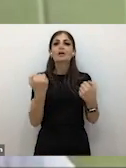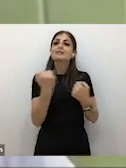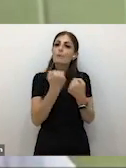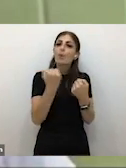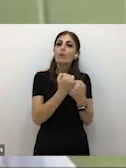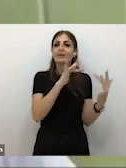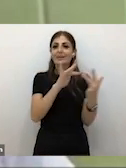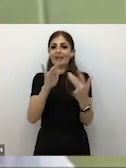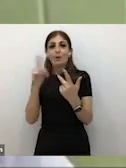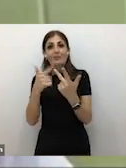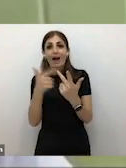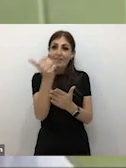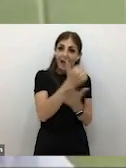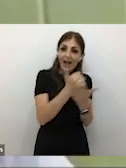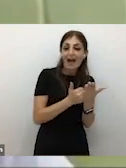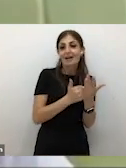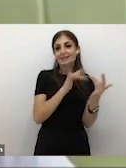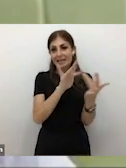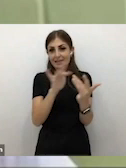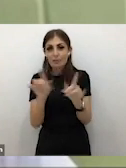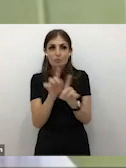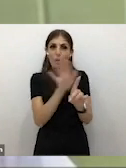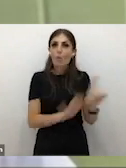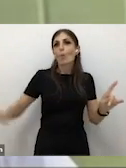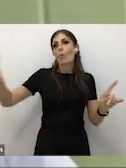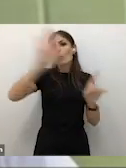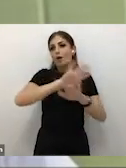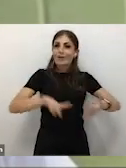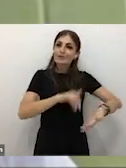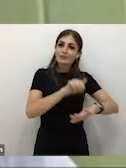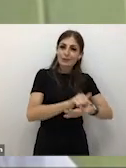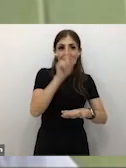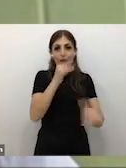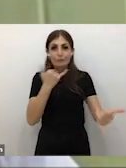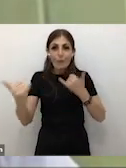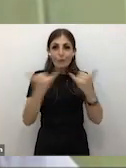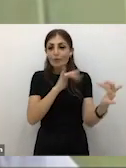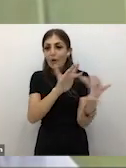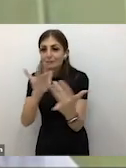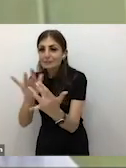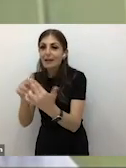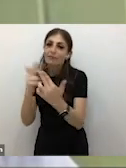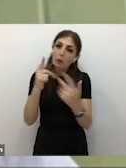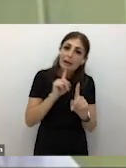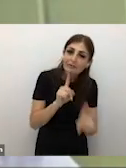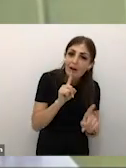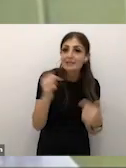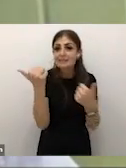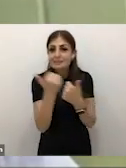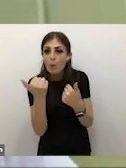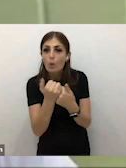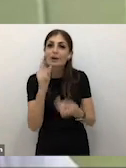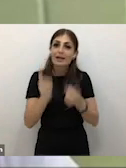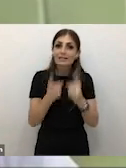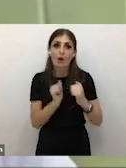other artists and creative workers who are practicing leadership across Australia, who they can call on for advice and support and